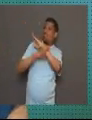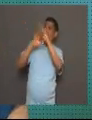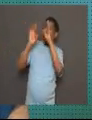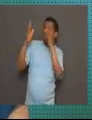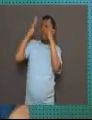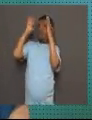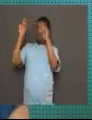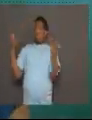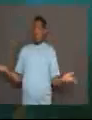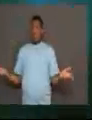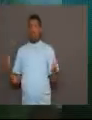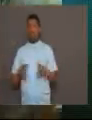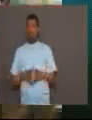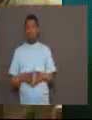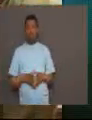region.